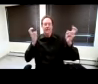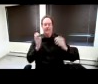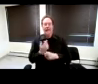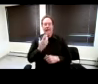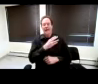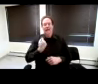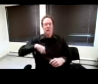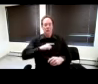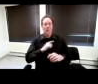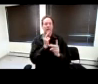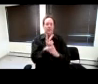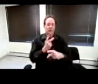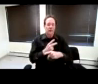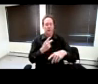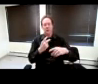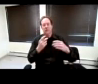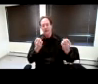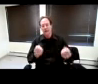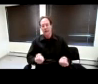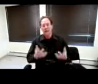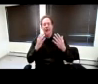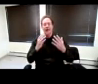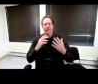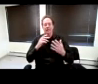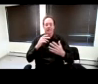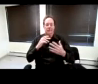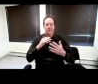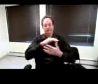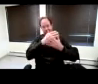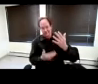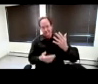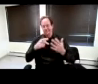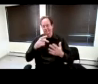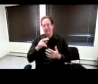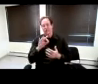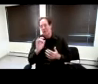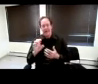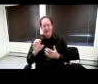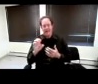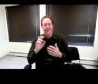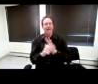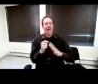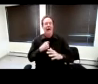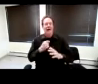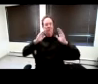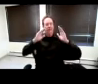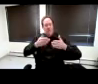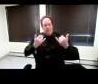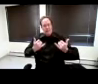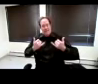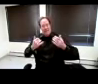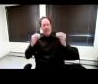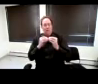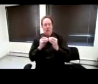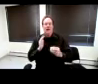a lot of profile videos that are just regular static videos. I'm going to focus more on kind of our